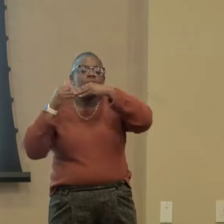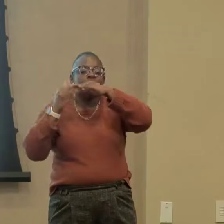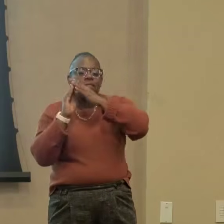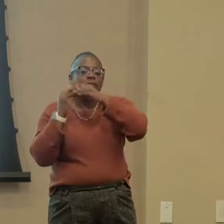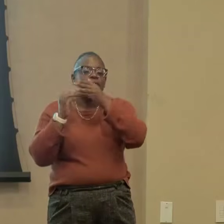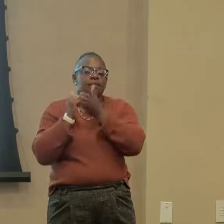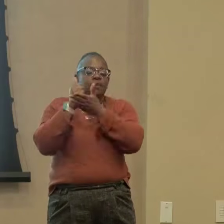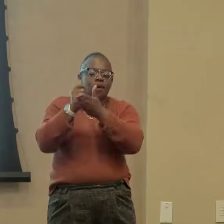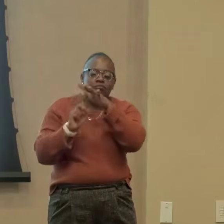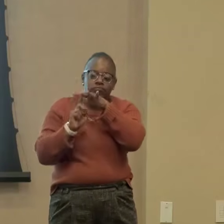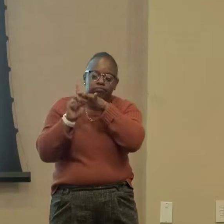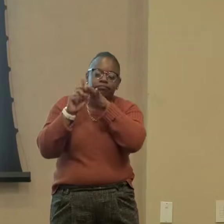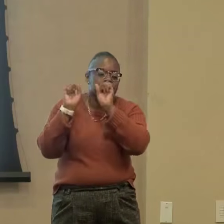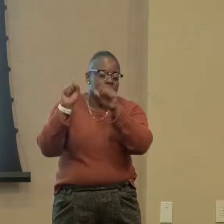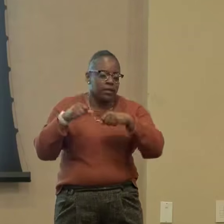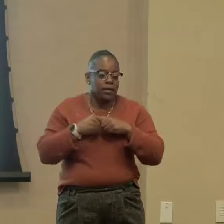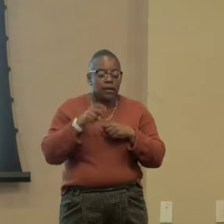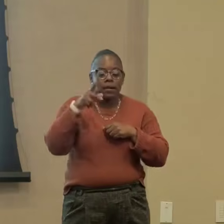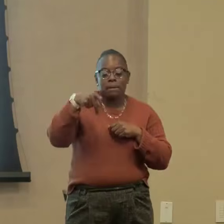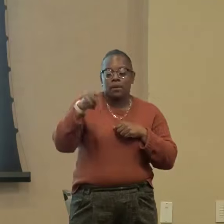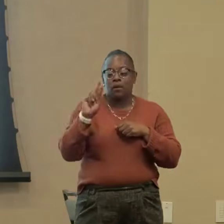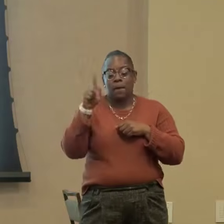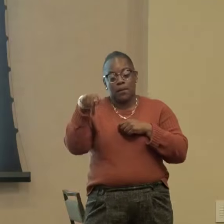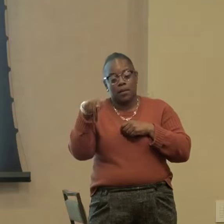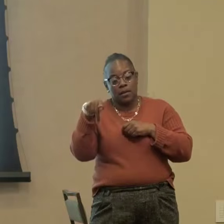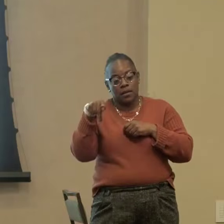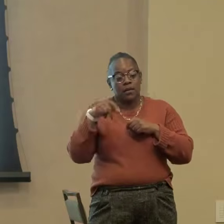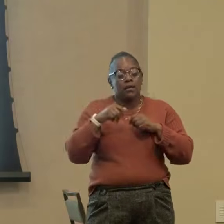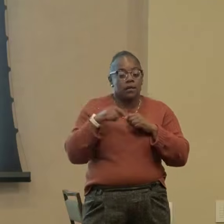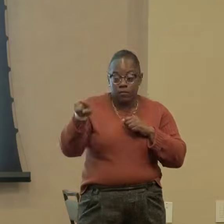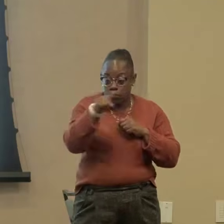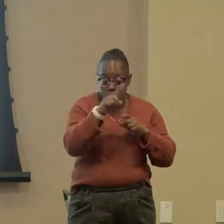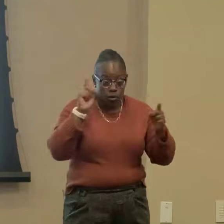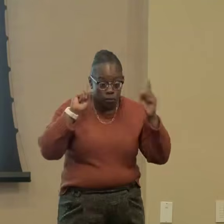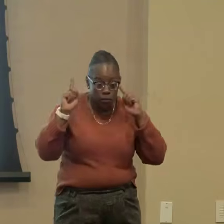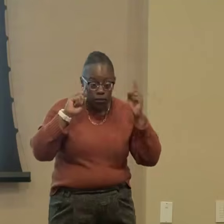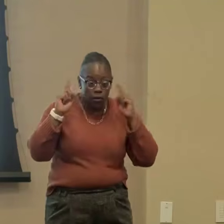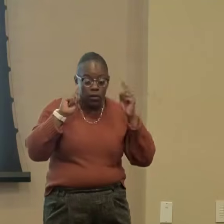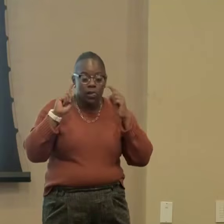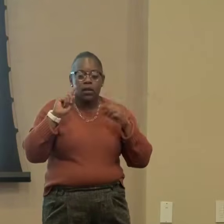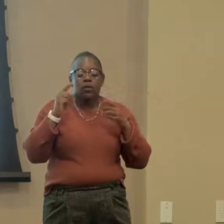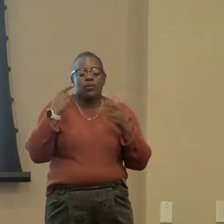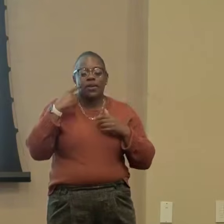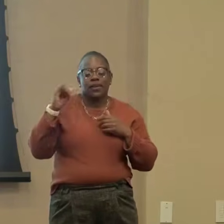developments. PRP. Has anyone heard of PRP? We're in California, so we know what's up when it comes